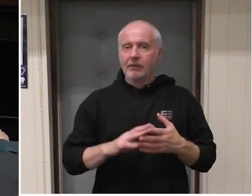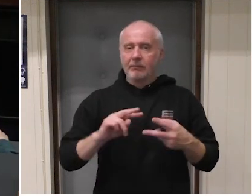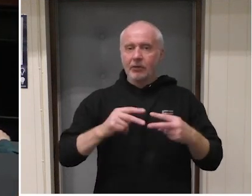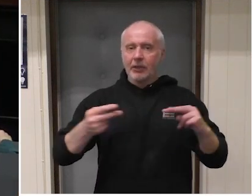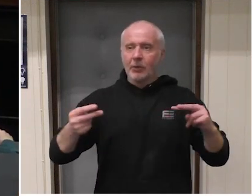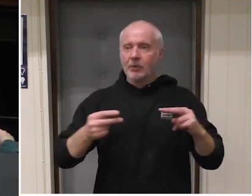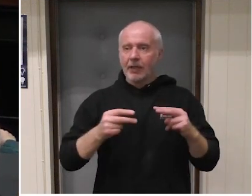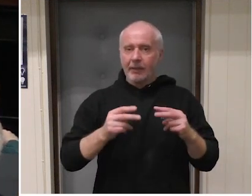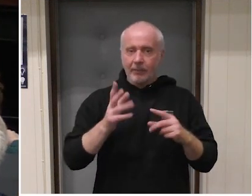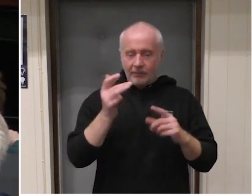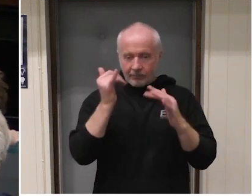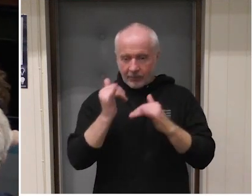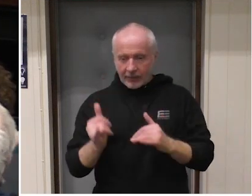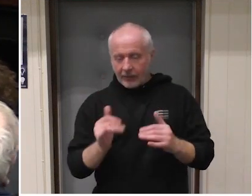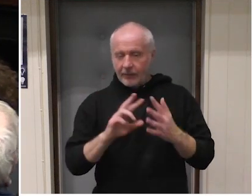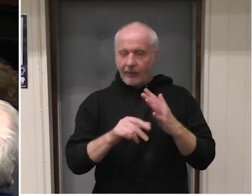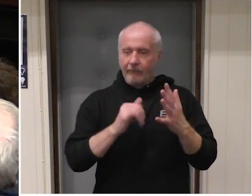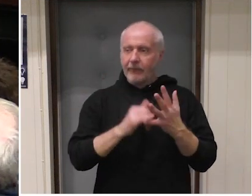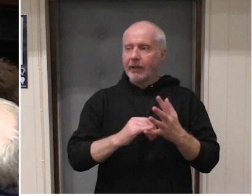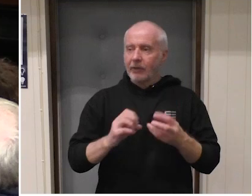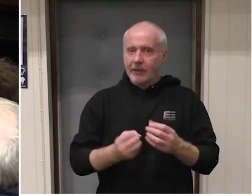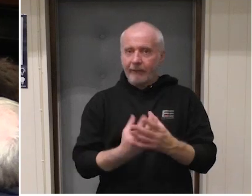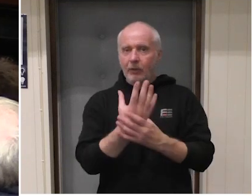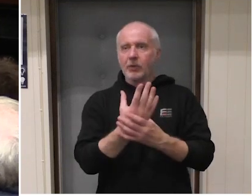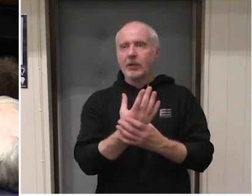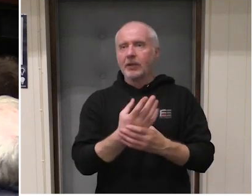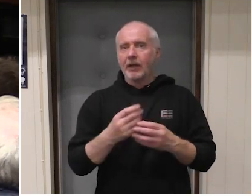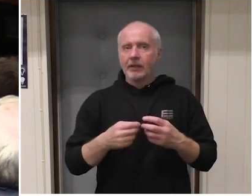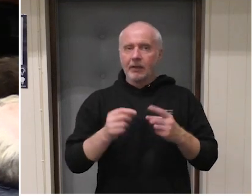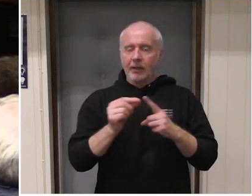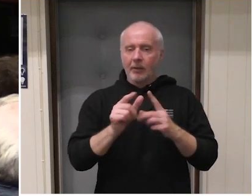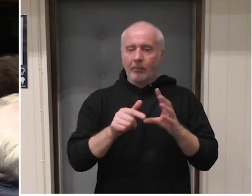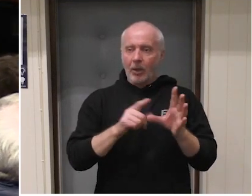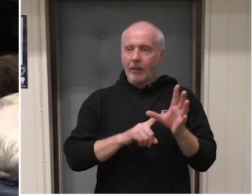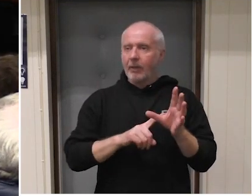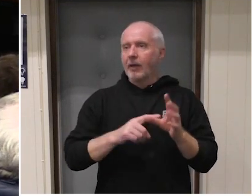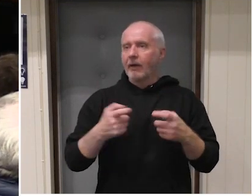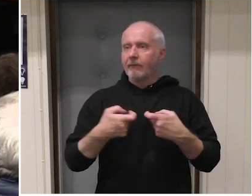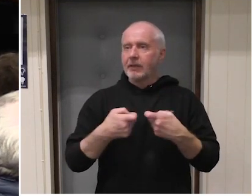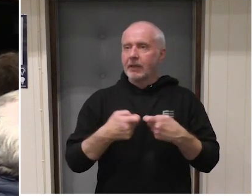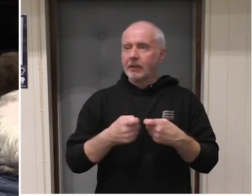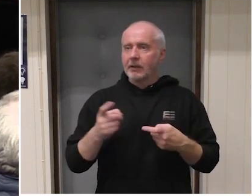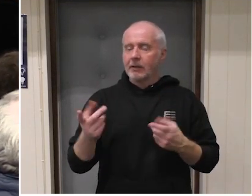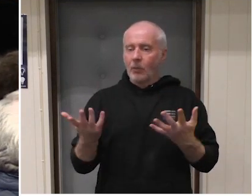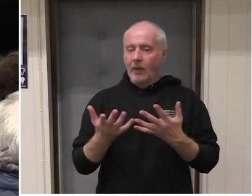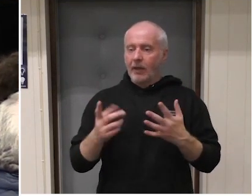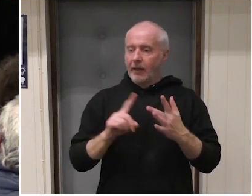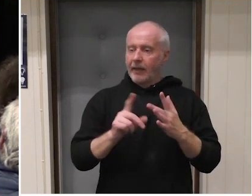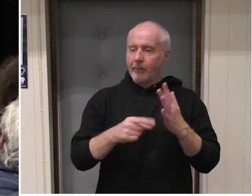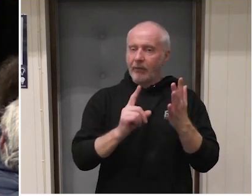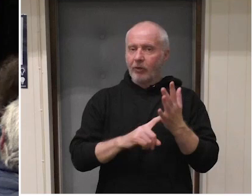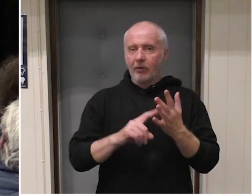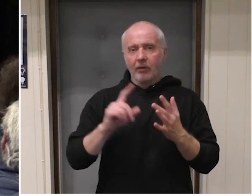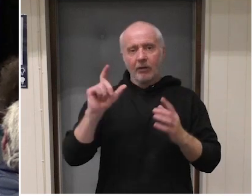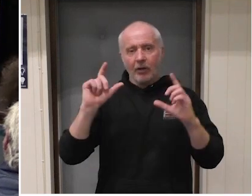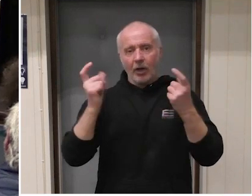mapping, virus evolution, and chromatin polymer physics. He is currently a research fellow in Statistical Genomics at Imperial College London,